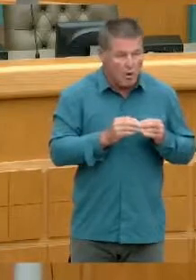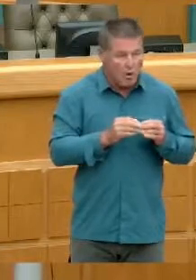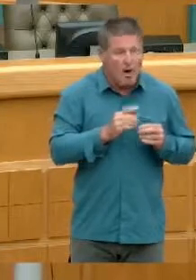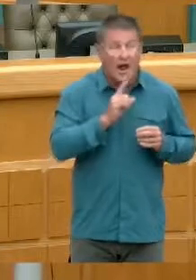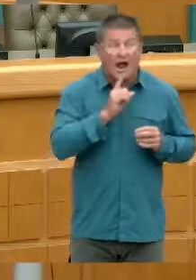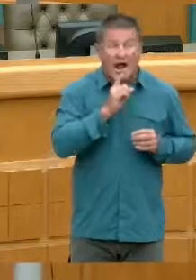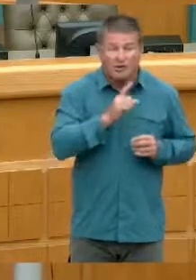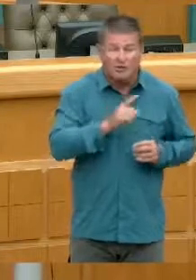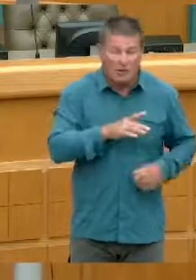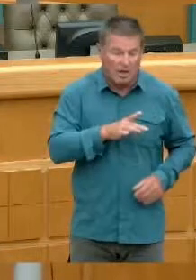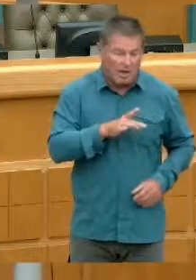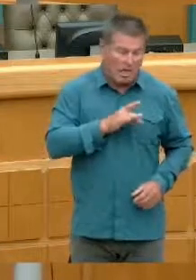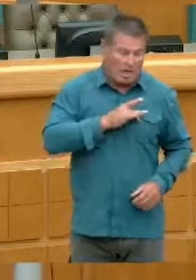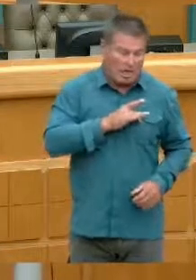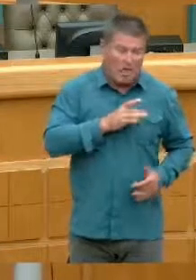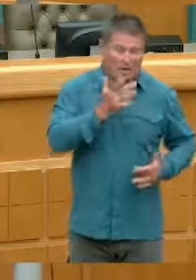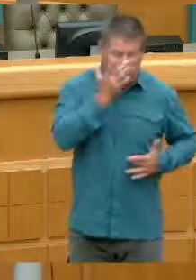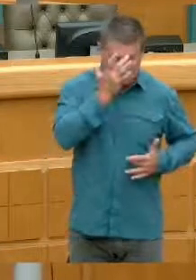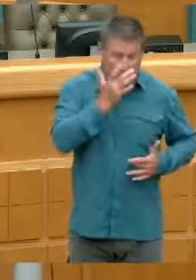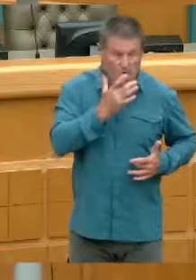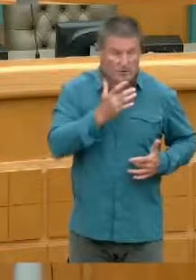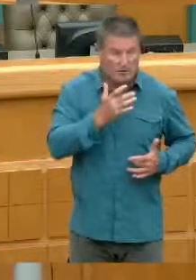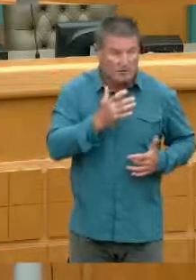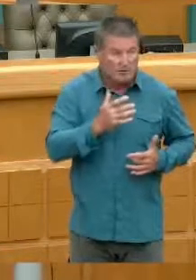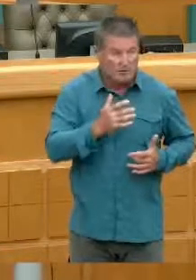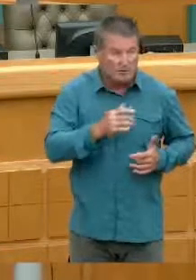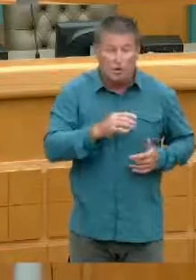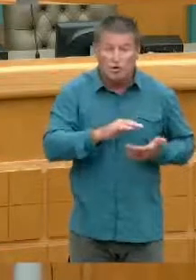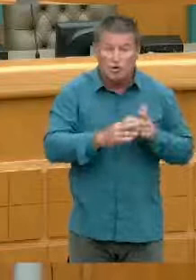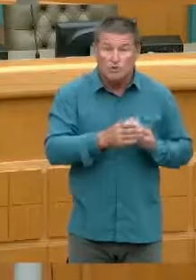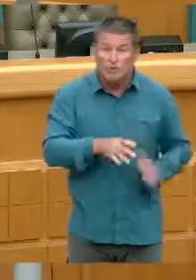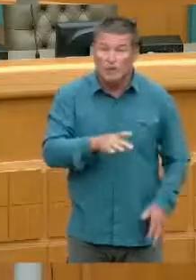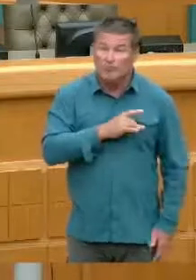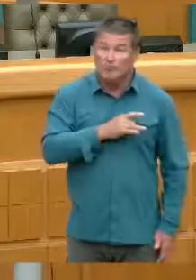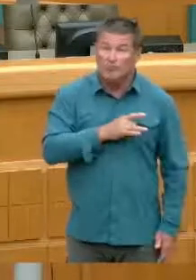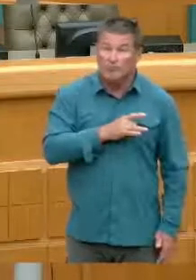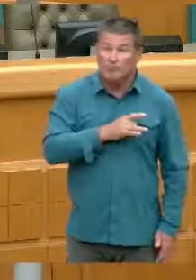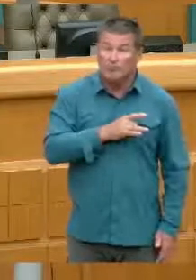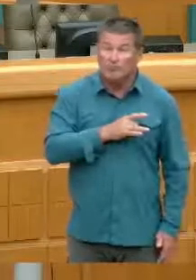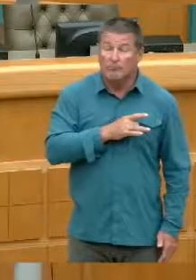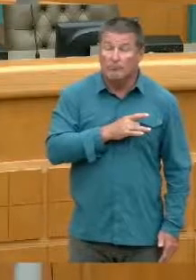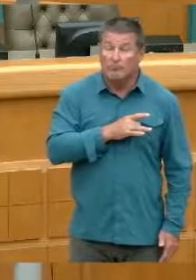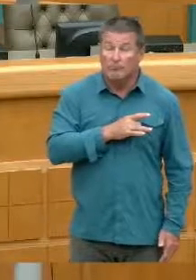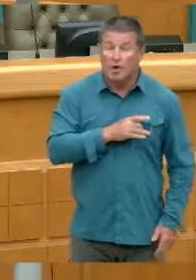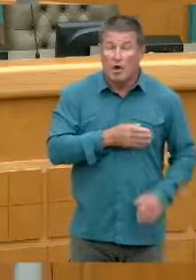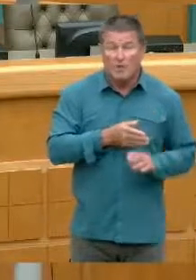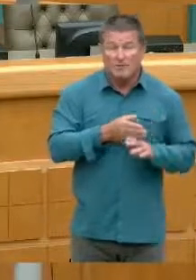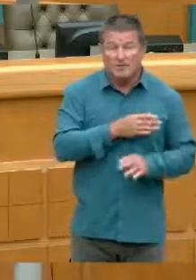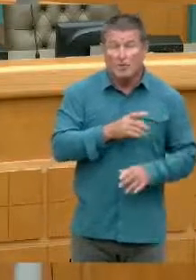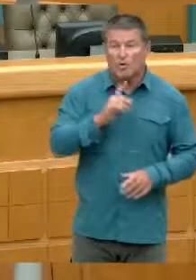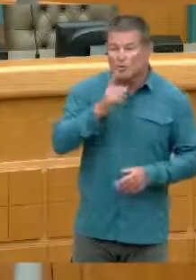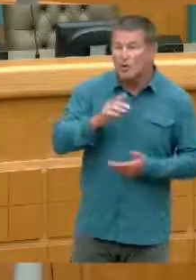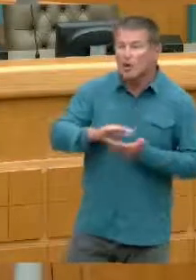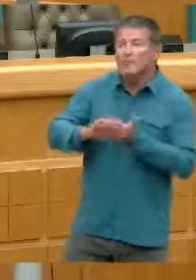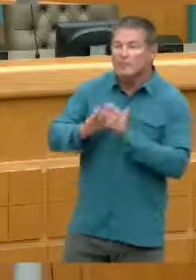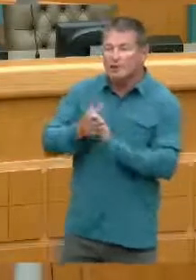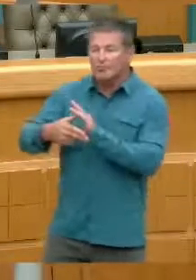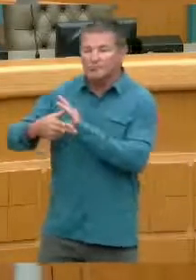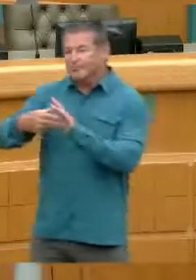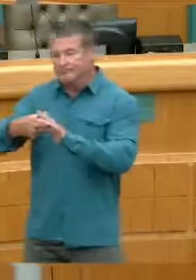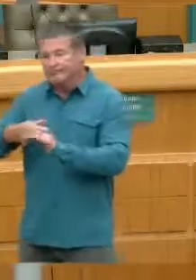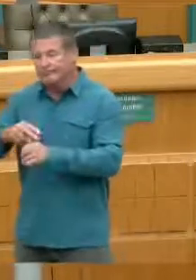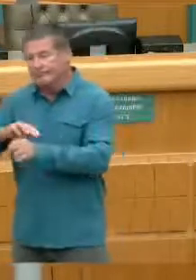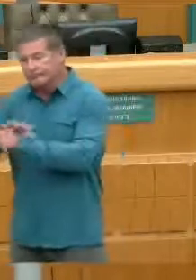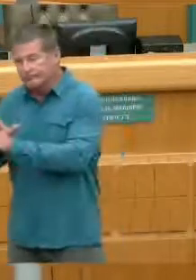actual infections than cases, and you become infected sooner than you become an actual confirmed case. So we had to make